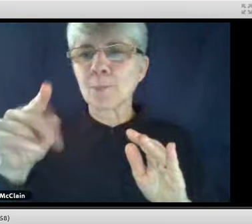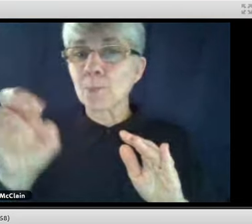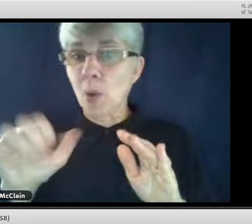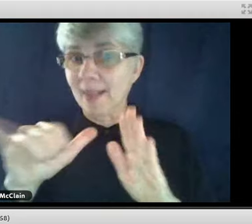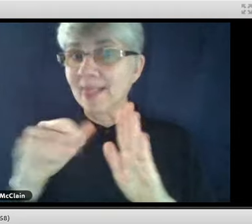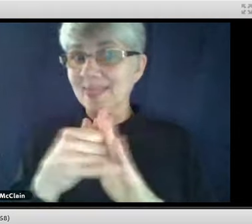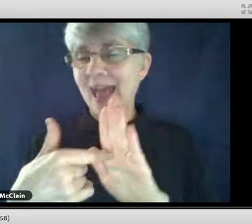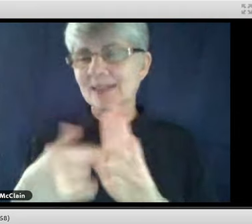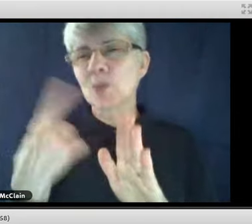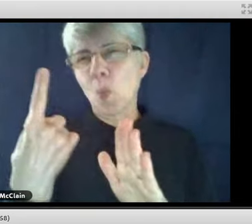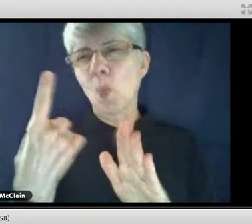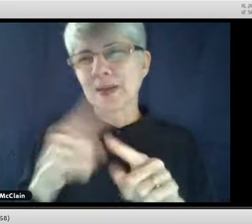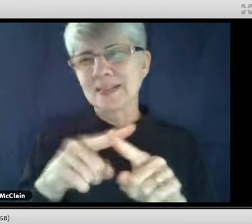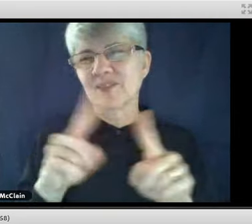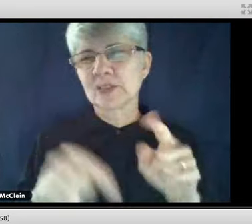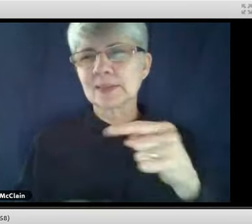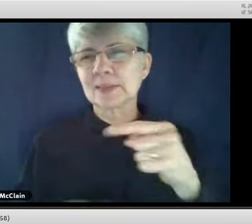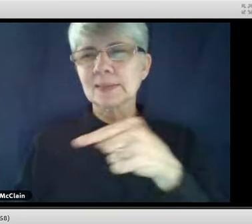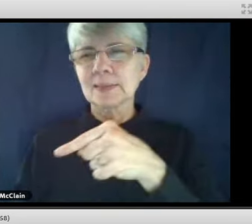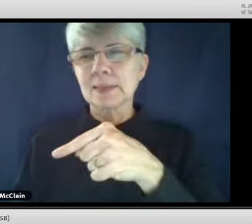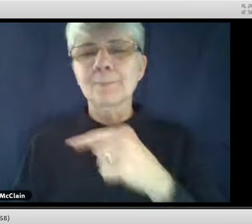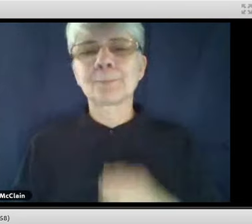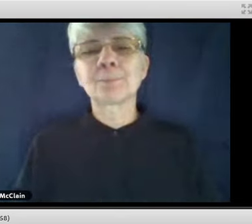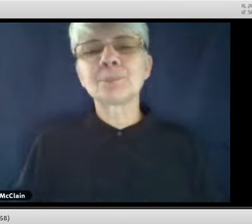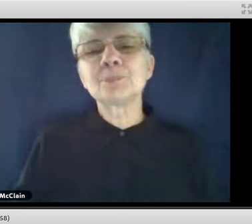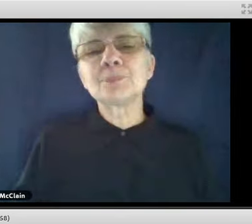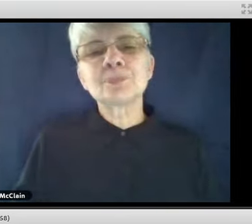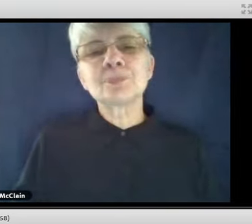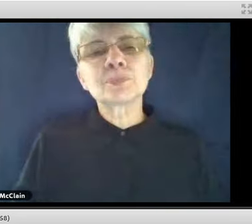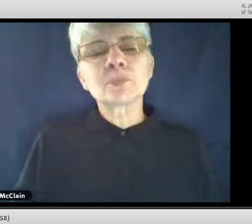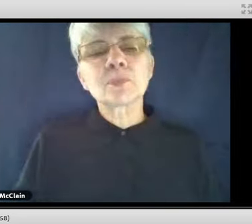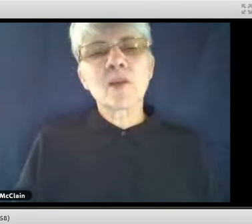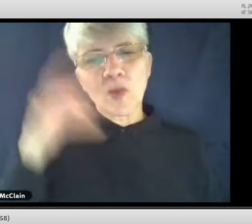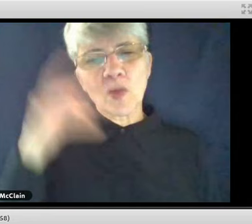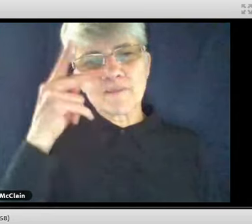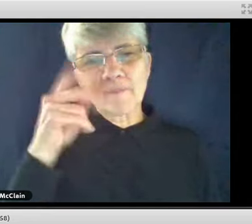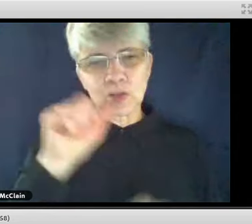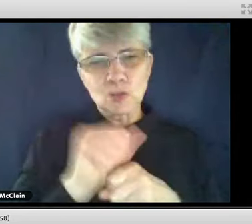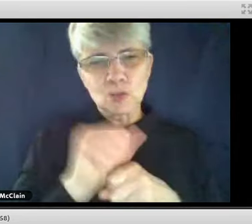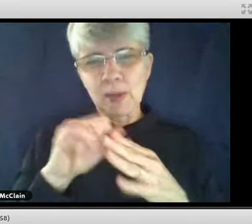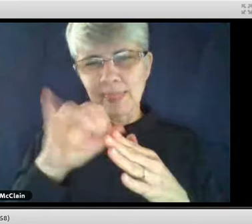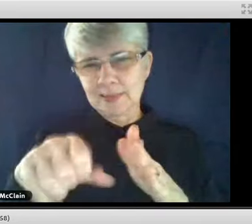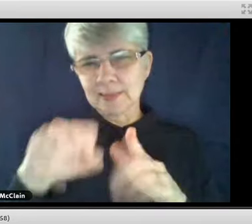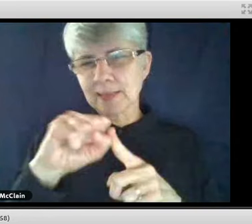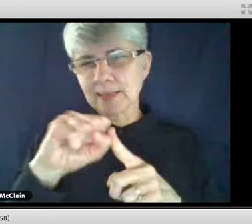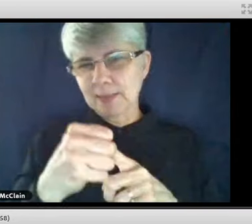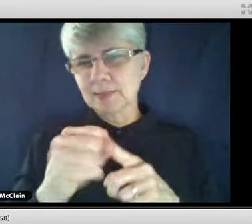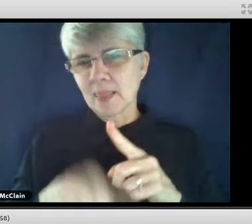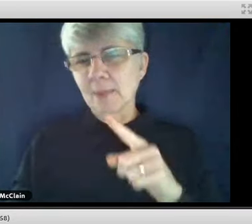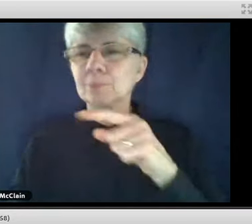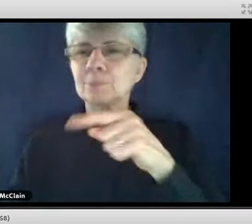That's definitely one difference between the Philosopher's Stone in this case and this one.